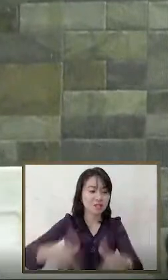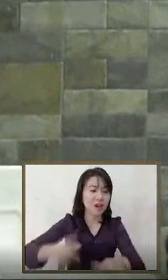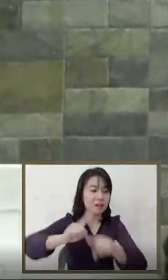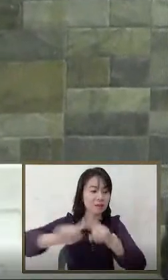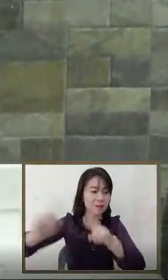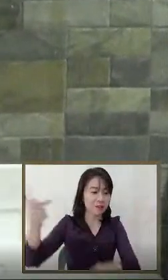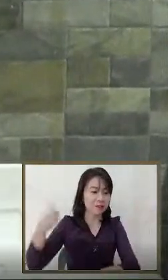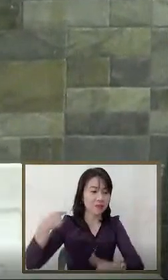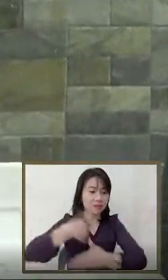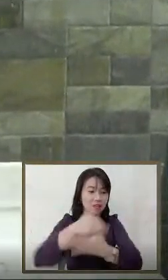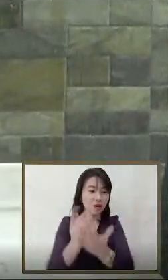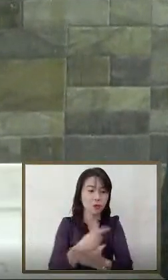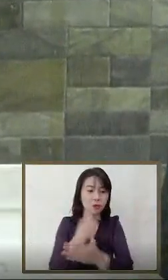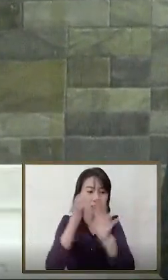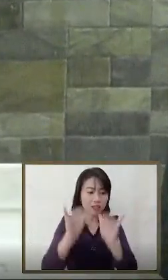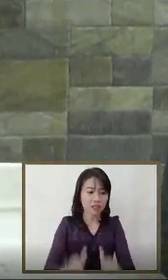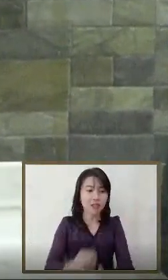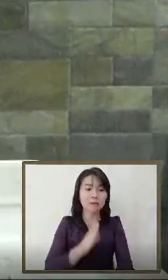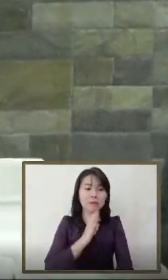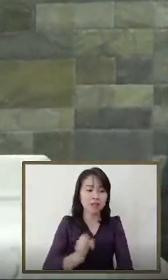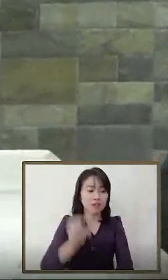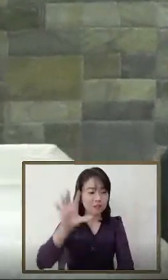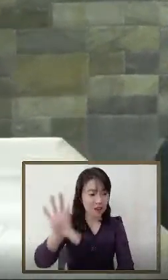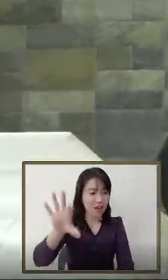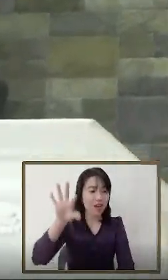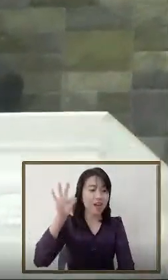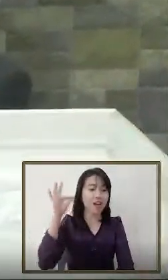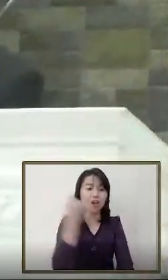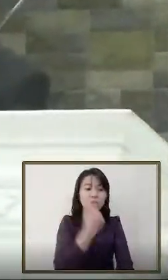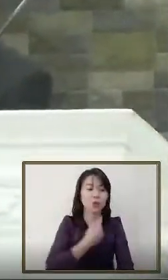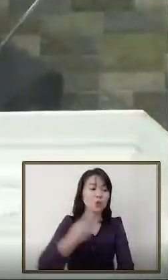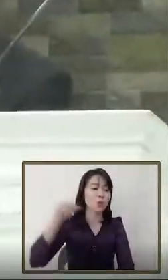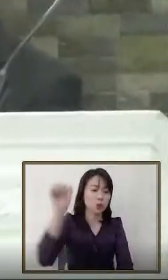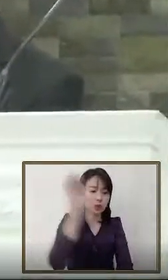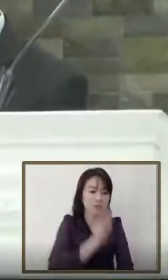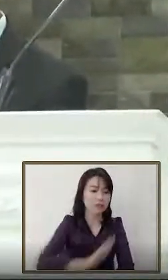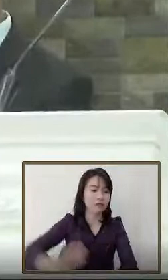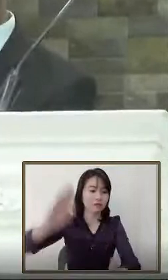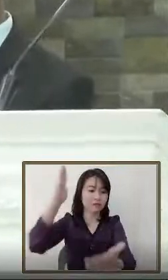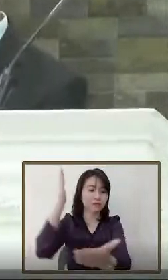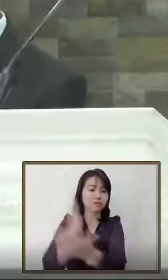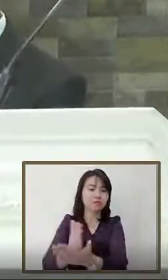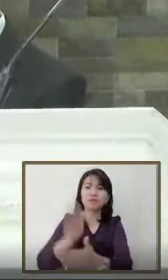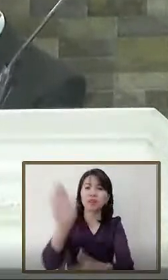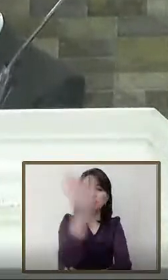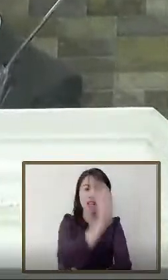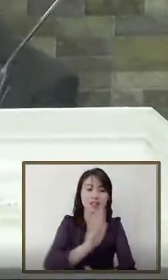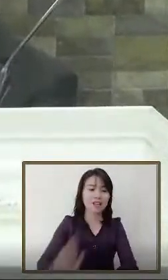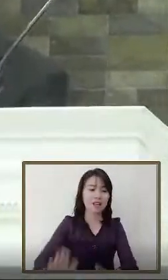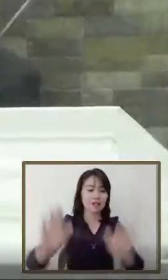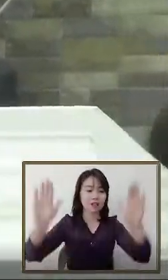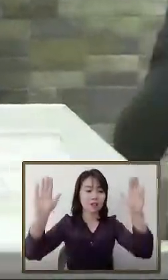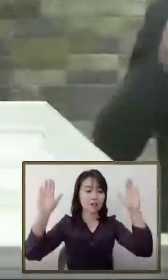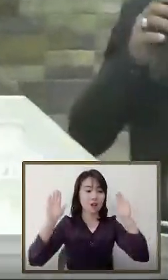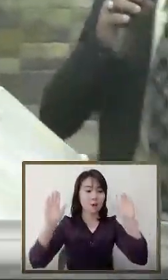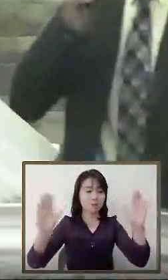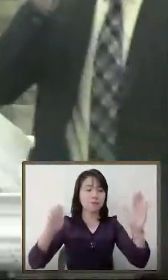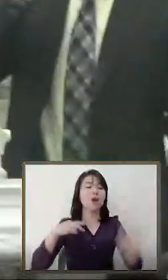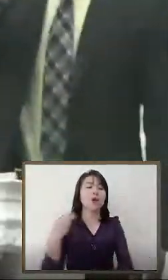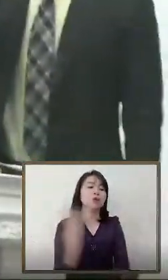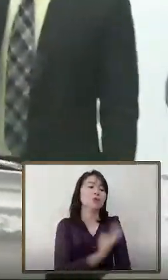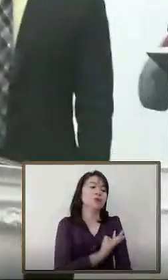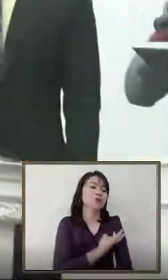this fight, but there are some who can still be found, who will never give in and will never give